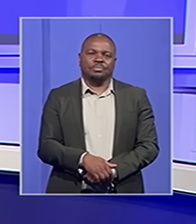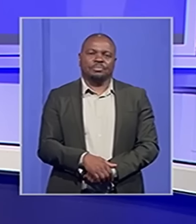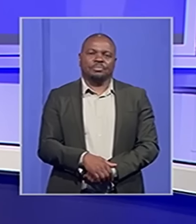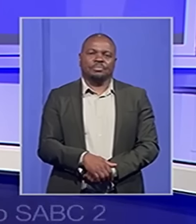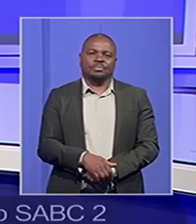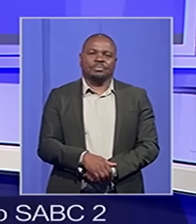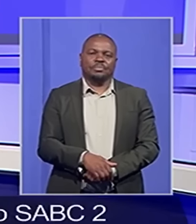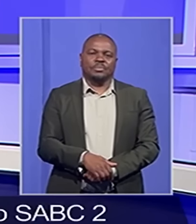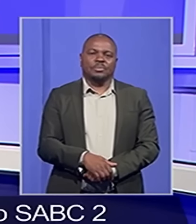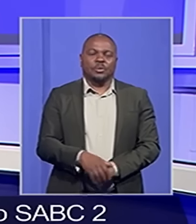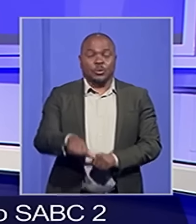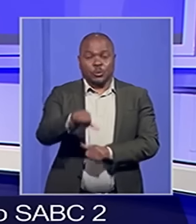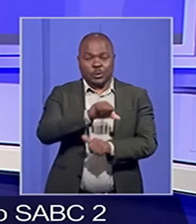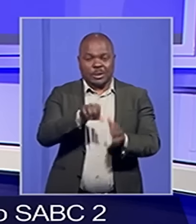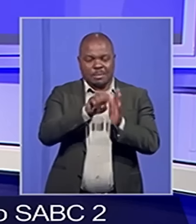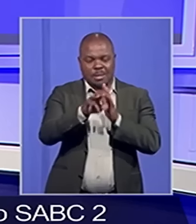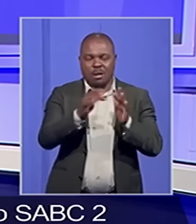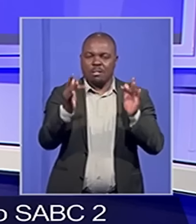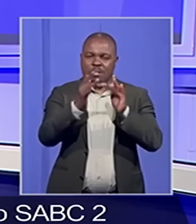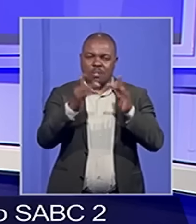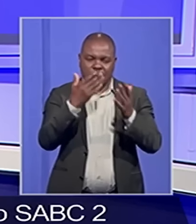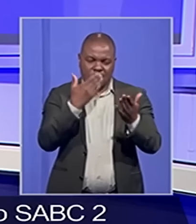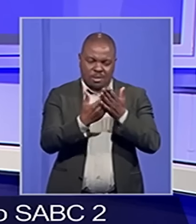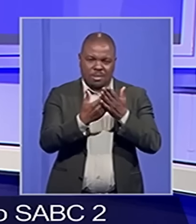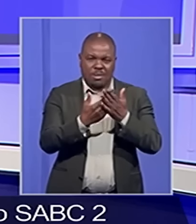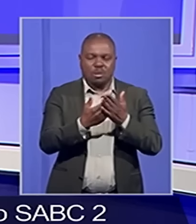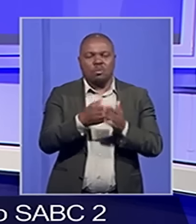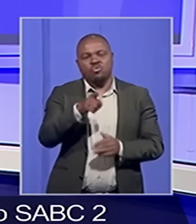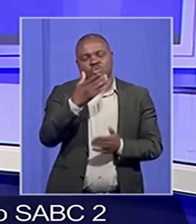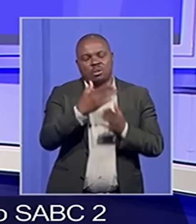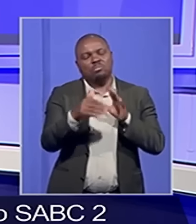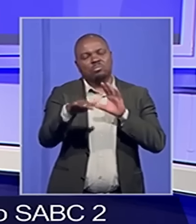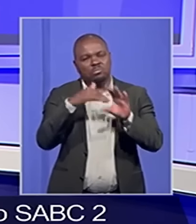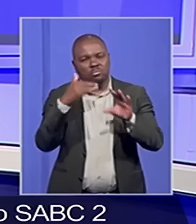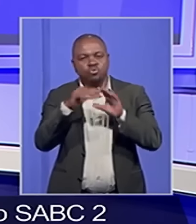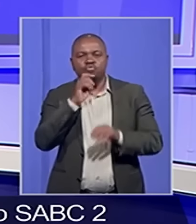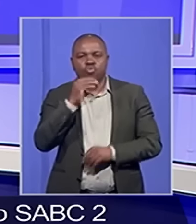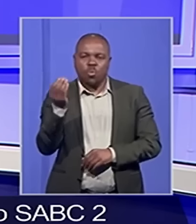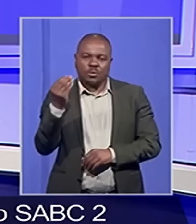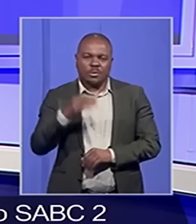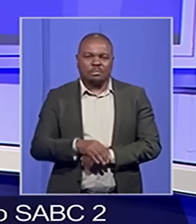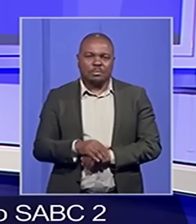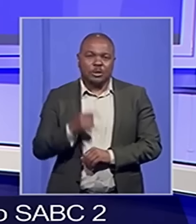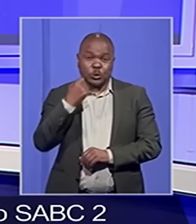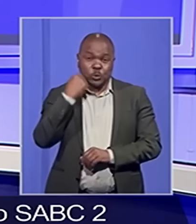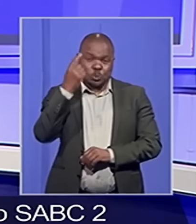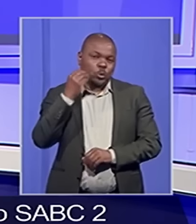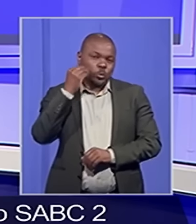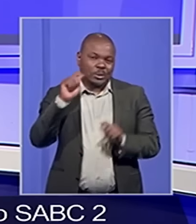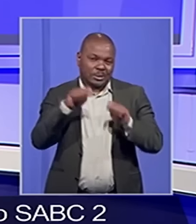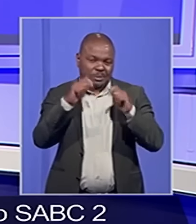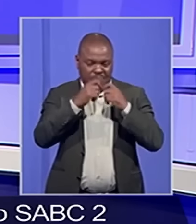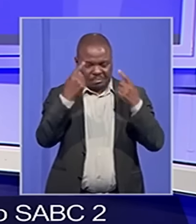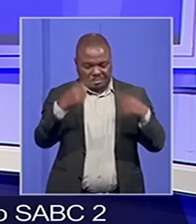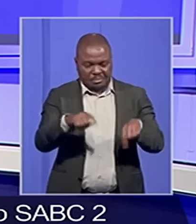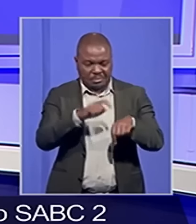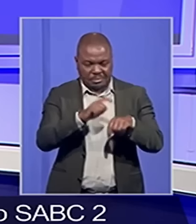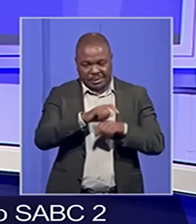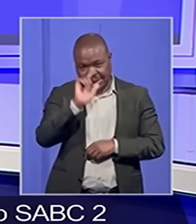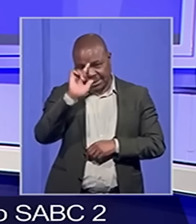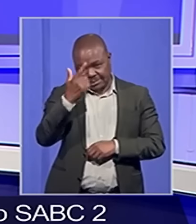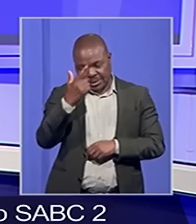X, YouTube e išita le nomorong ya rena ya WhatsApp fao le ka go kgatha tema gona. Ba sehlopha sa ditaba tša Sesotho ba tla lefa tšona ka iri ya